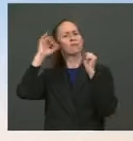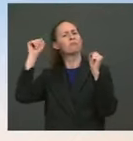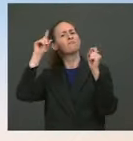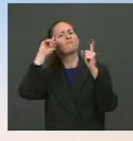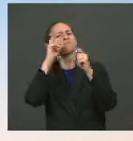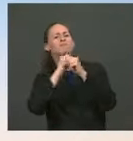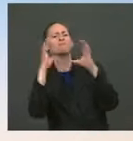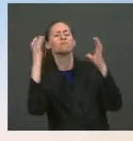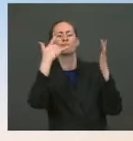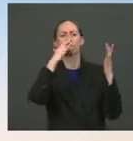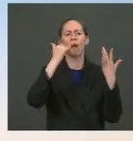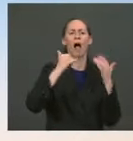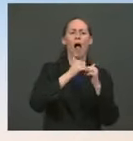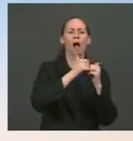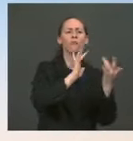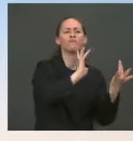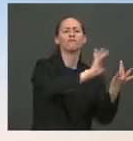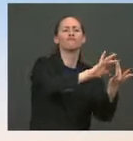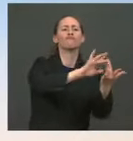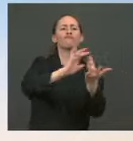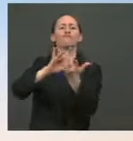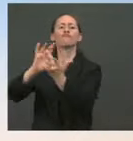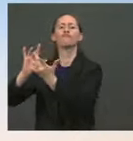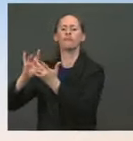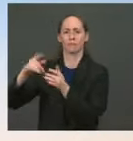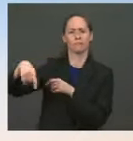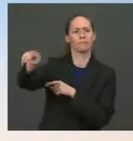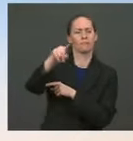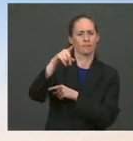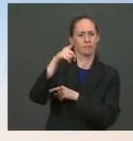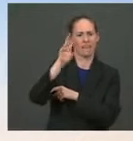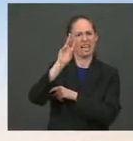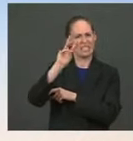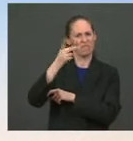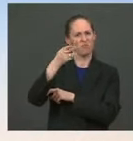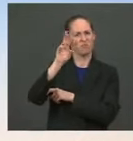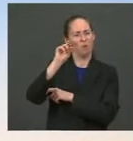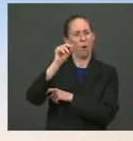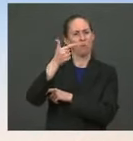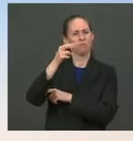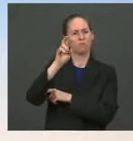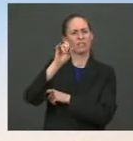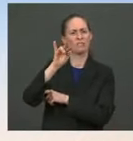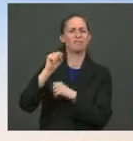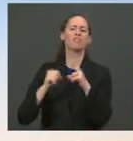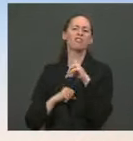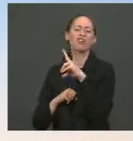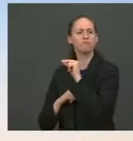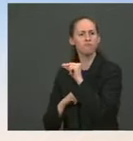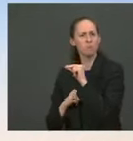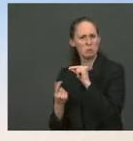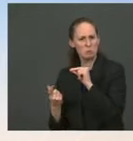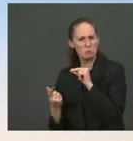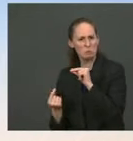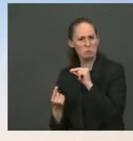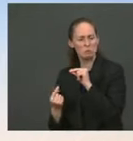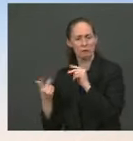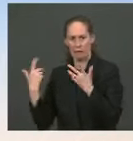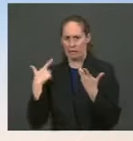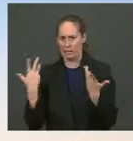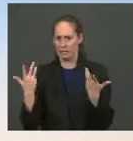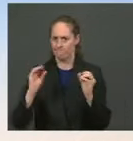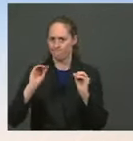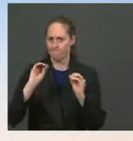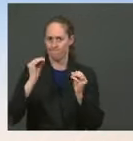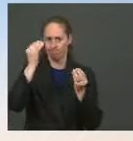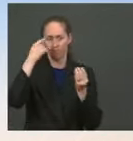House progressives who voted against the infrastructure deal? I don't have any outreach to speak to at this moment. As I've said many times before, we